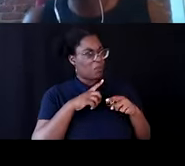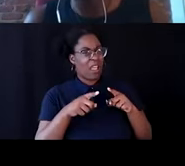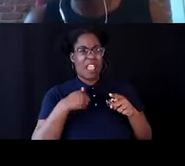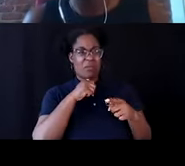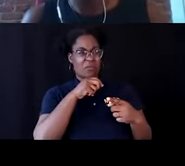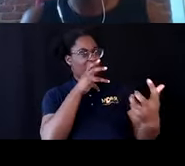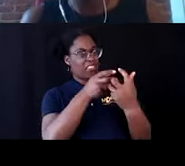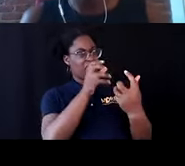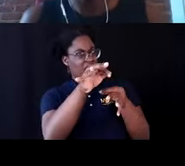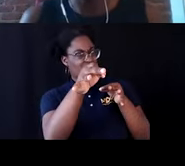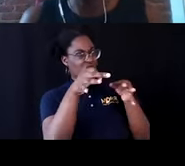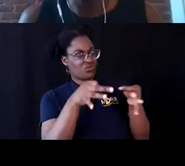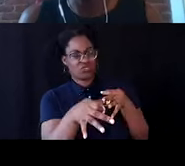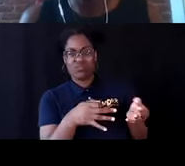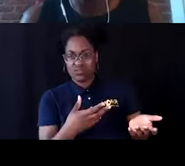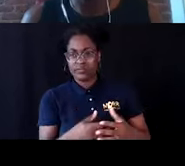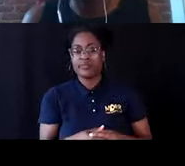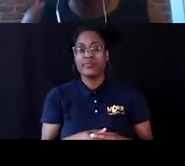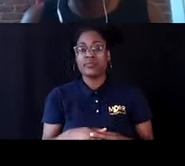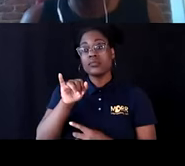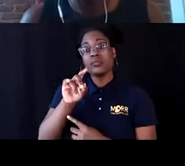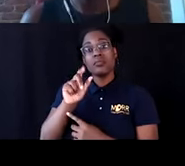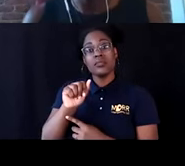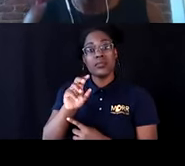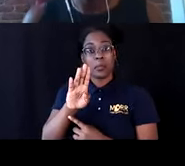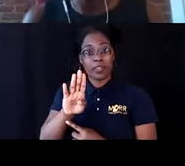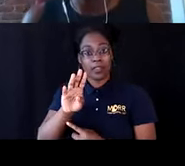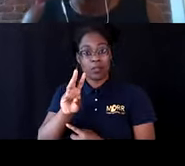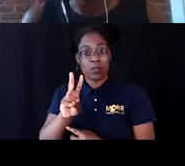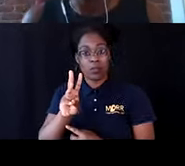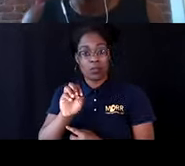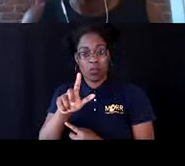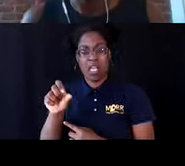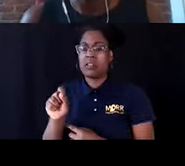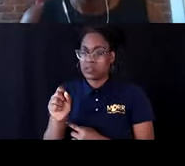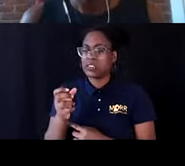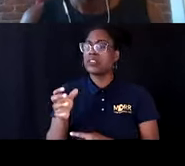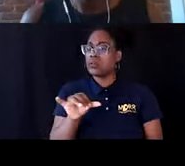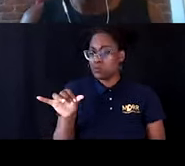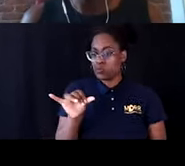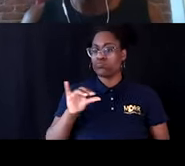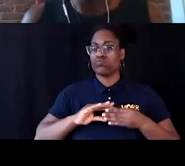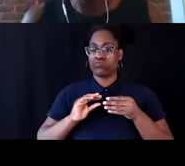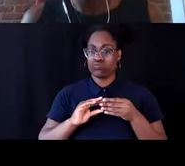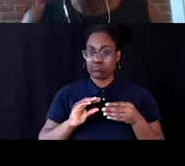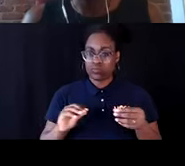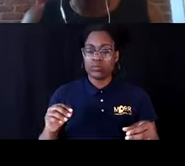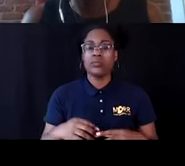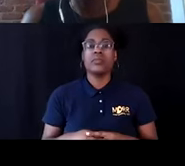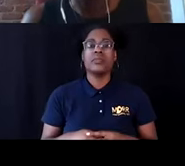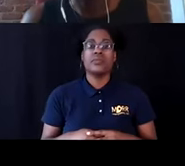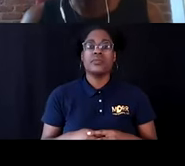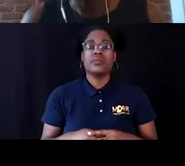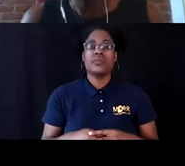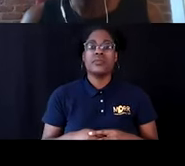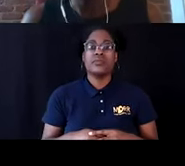Ida B. Wells did a very similar thing in the late 1800s. She is one of the reasons that she is